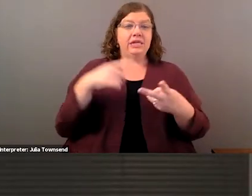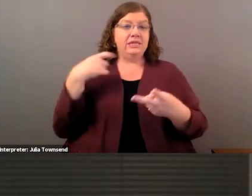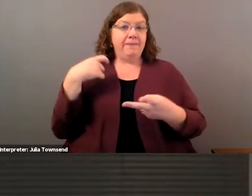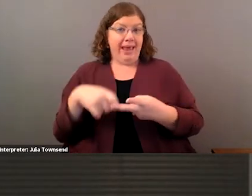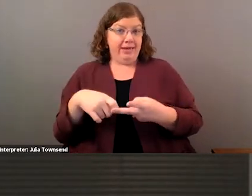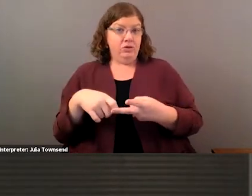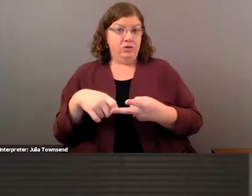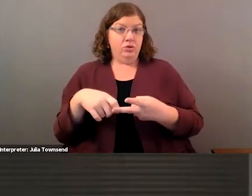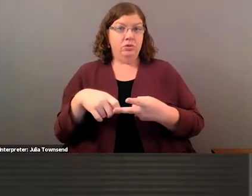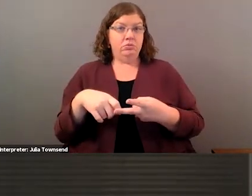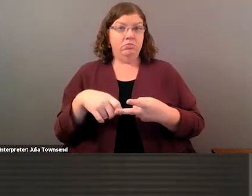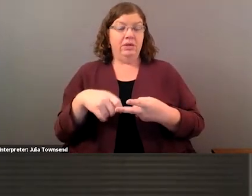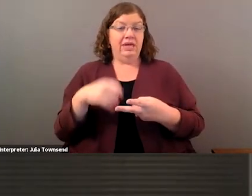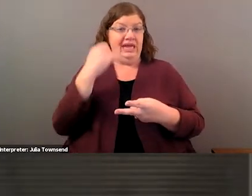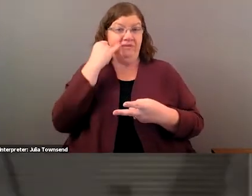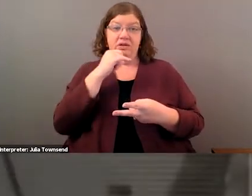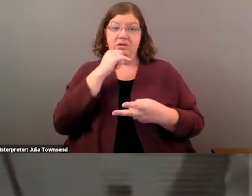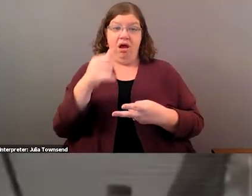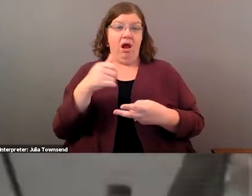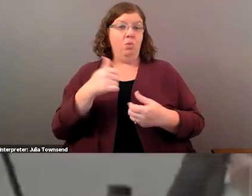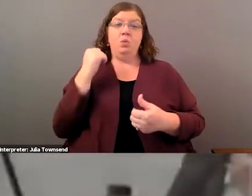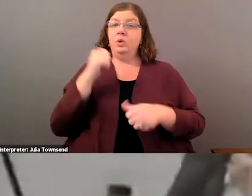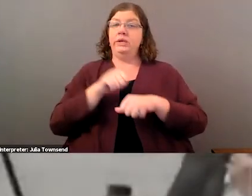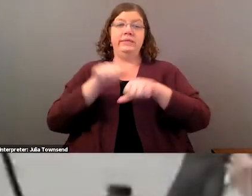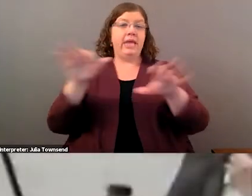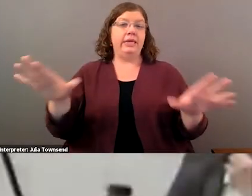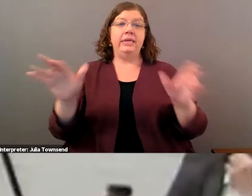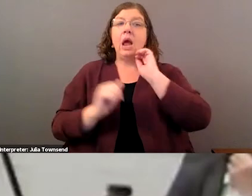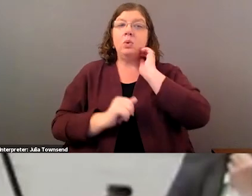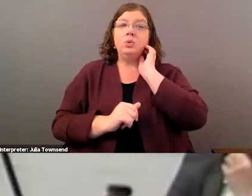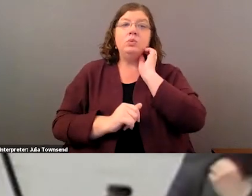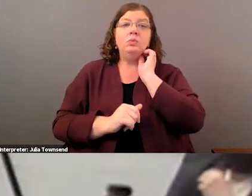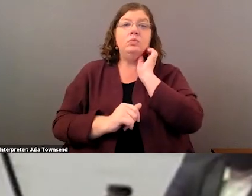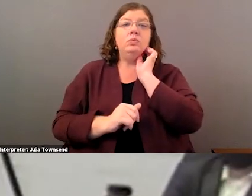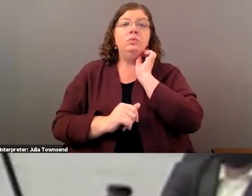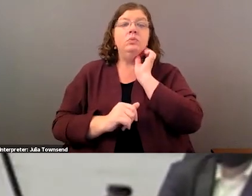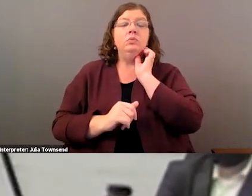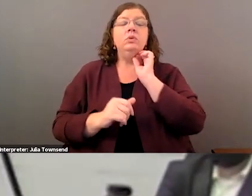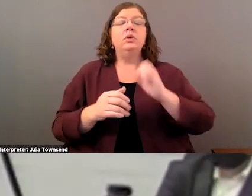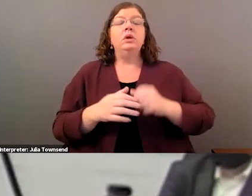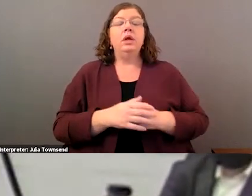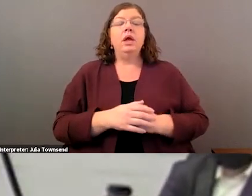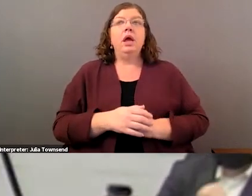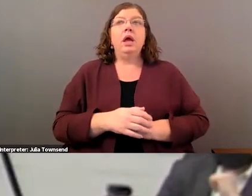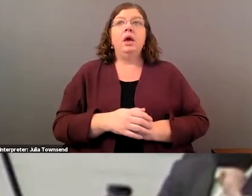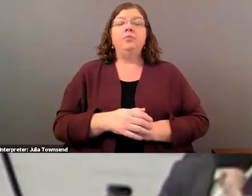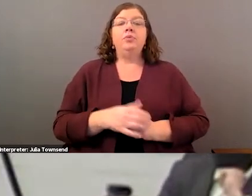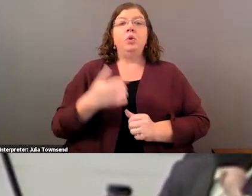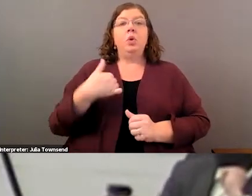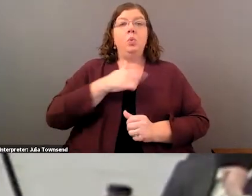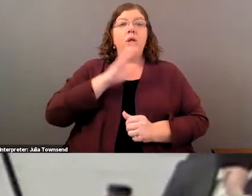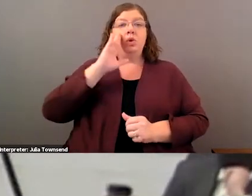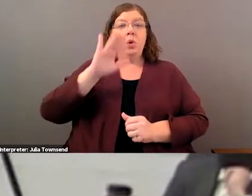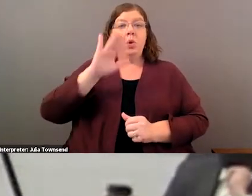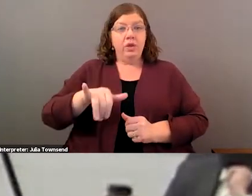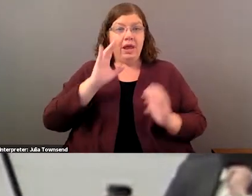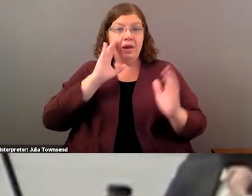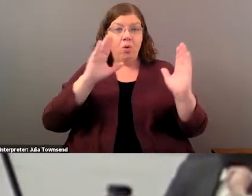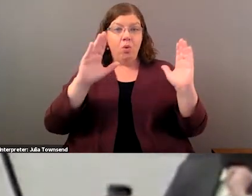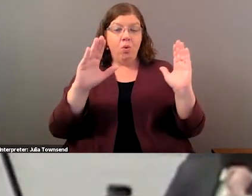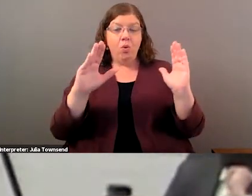be sending it out if it wasn't in Spanish. So it is. Perfect. And we know that hopefully